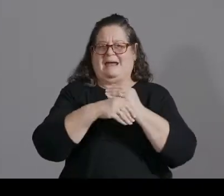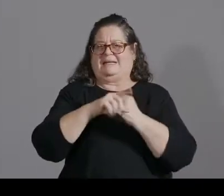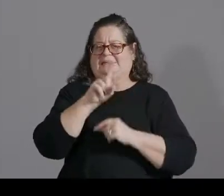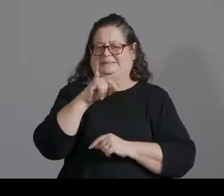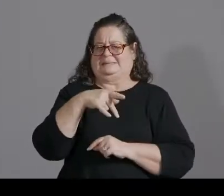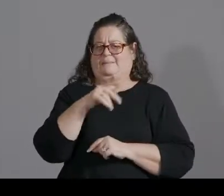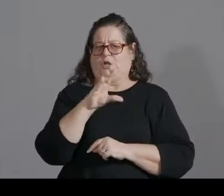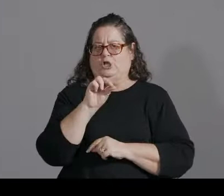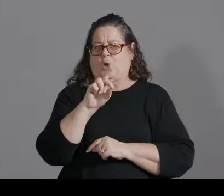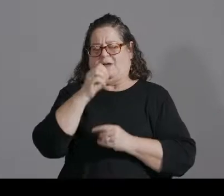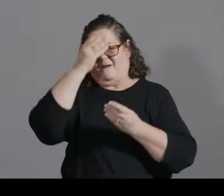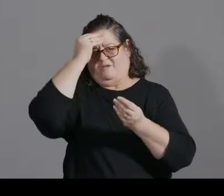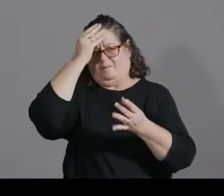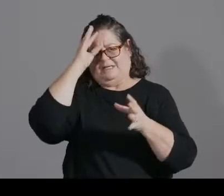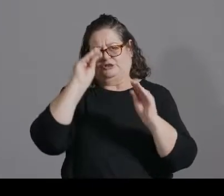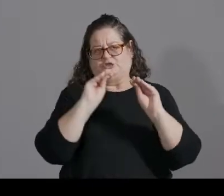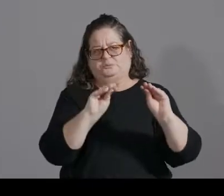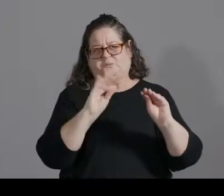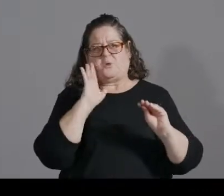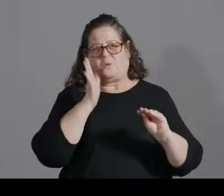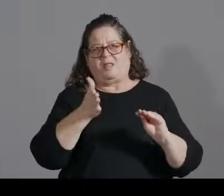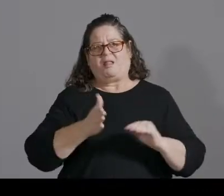that website. Next slide.